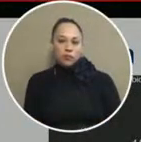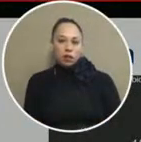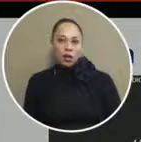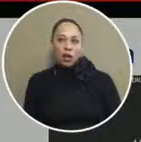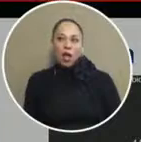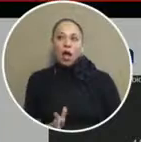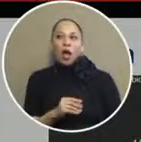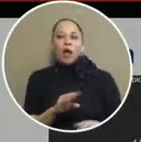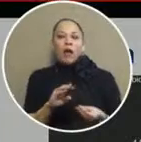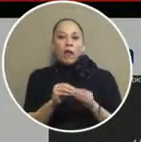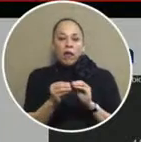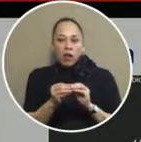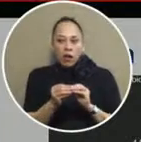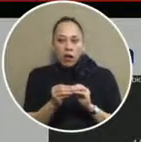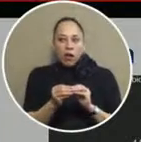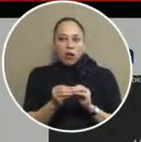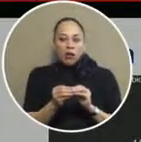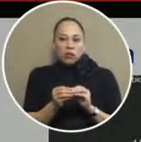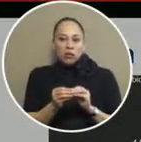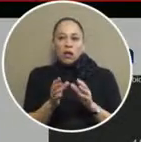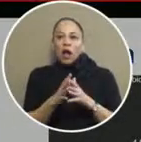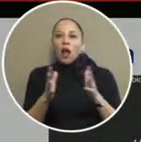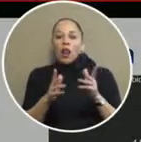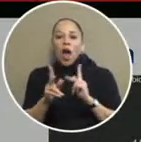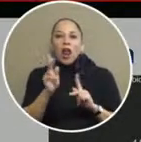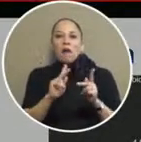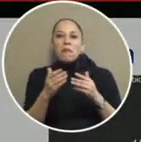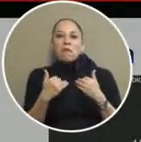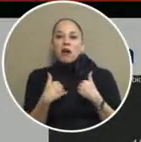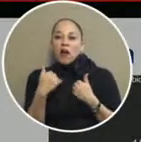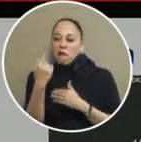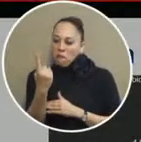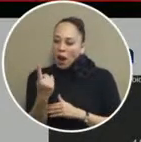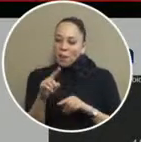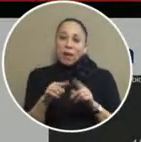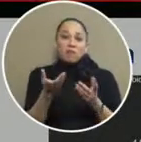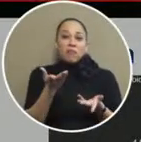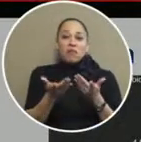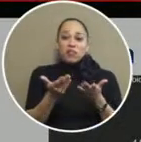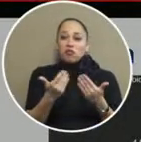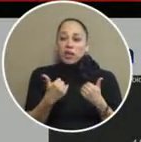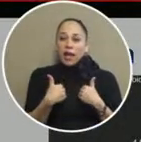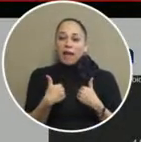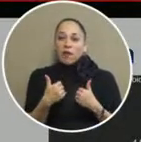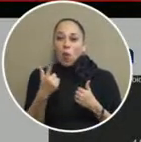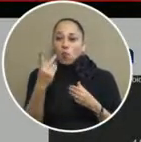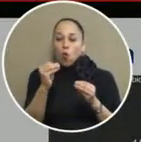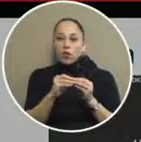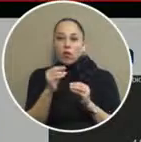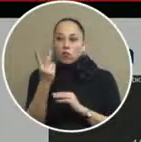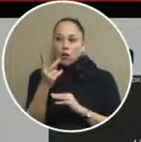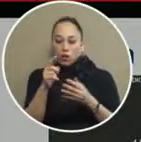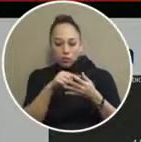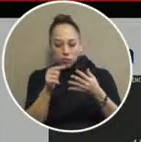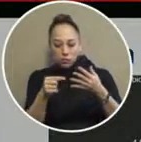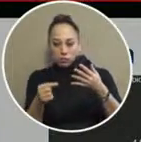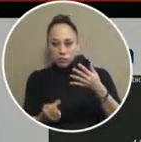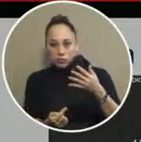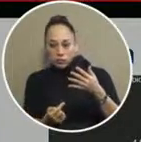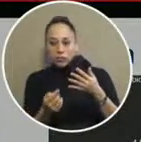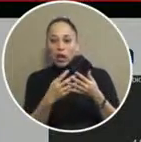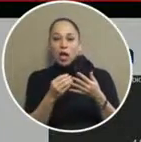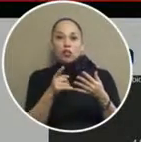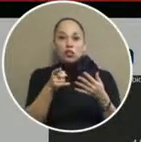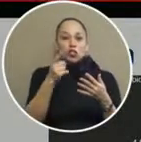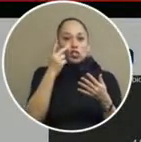And the number of comorbidities, even though many people have one, but you can have many of these comorbidities. And